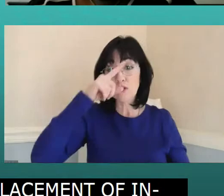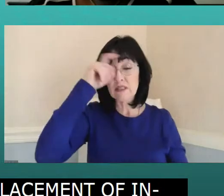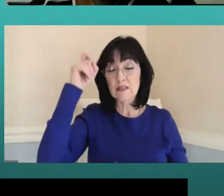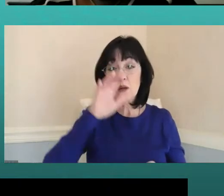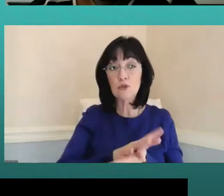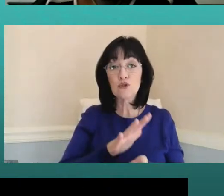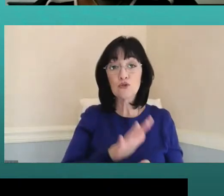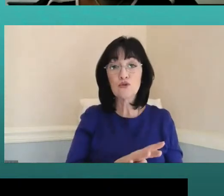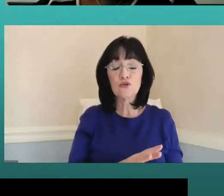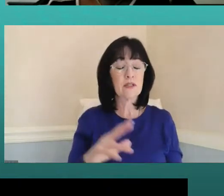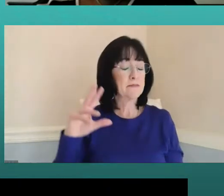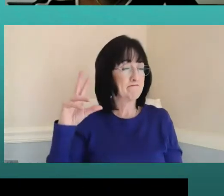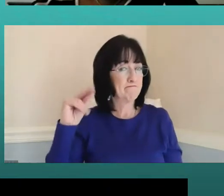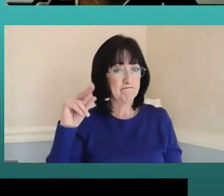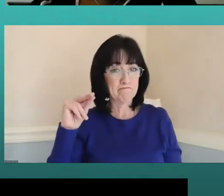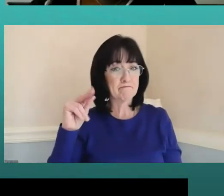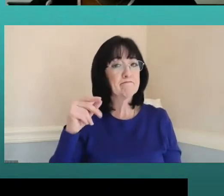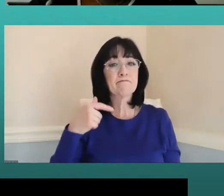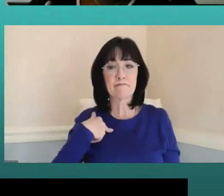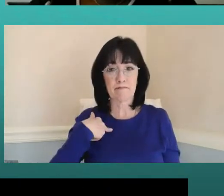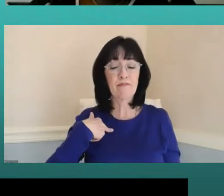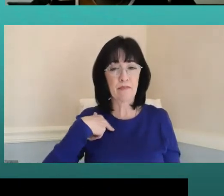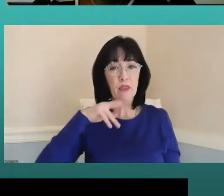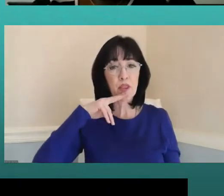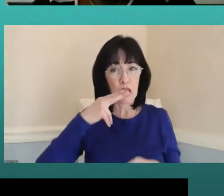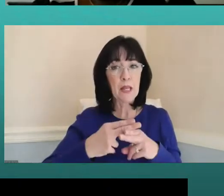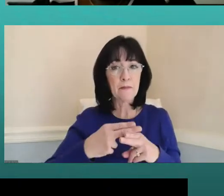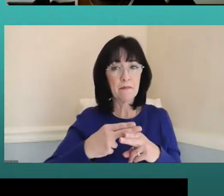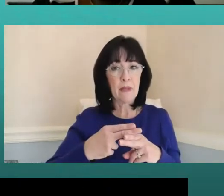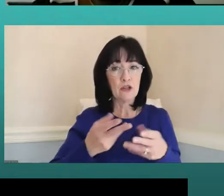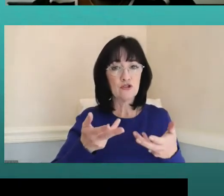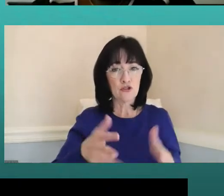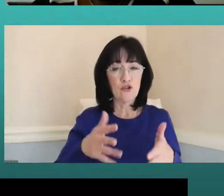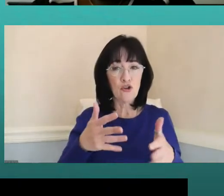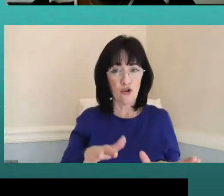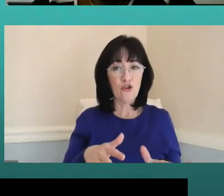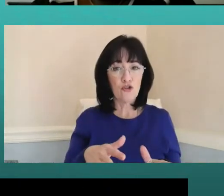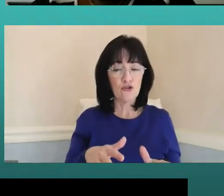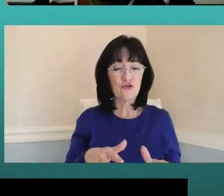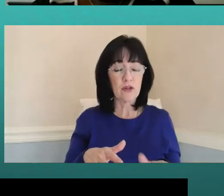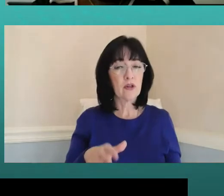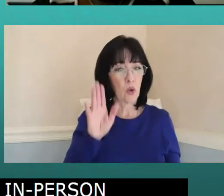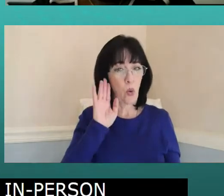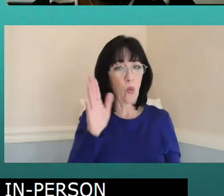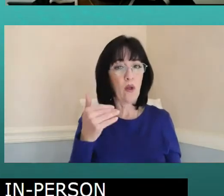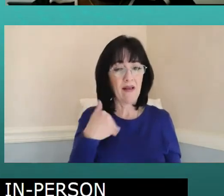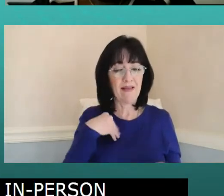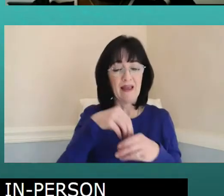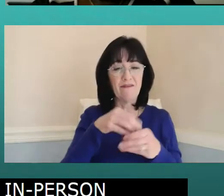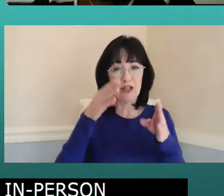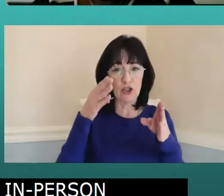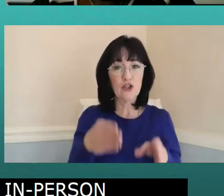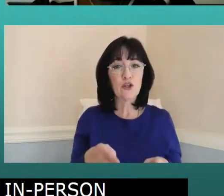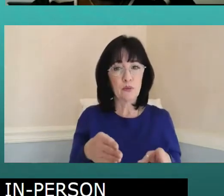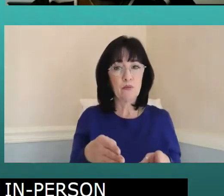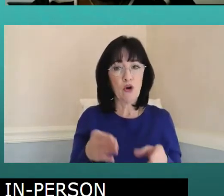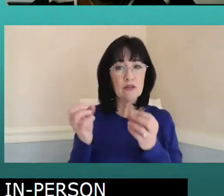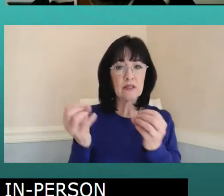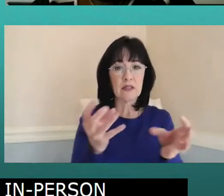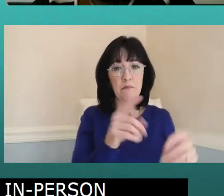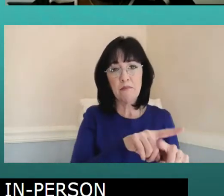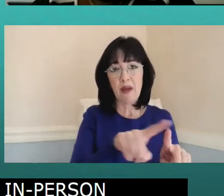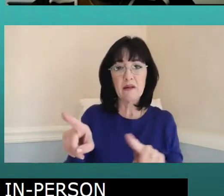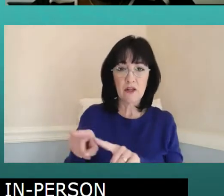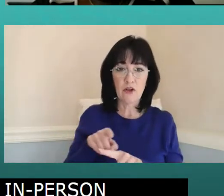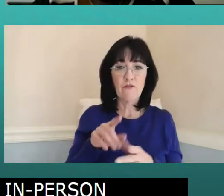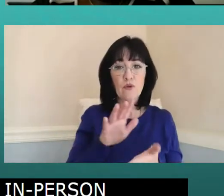No, as I mentioned earlier, there will be in-person offerings at many of our schools. So this is a supplement to what would